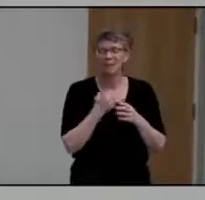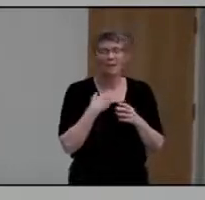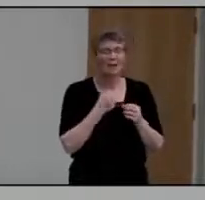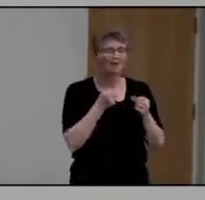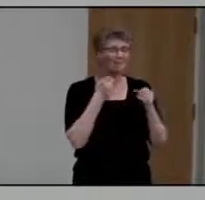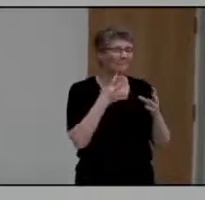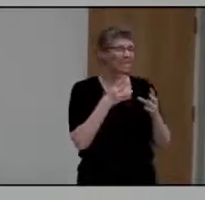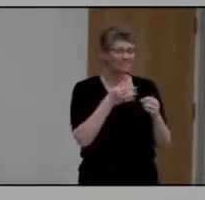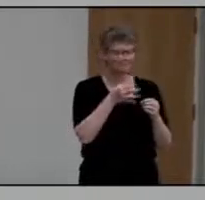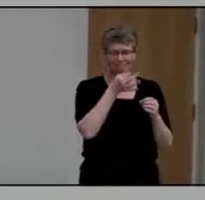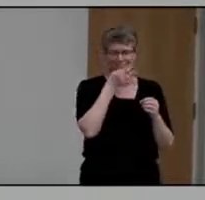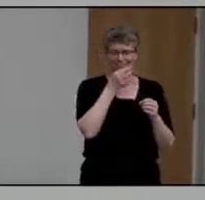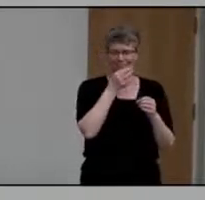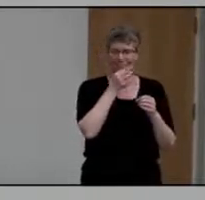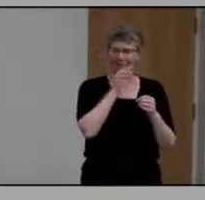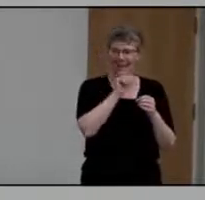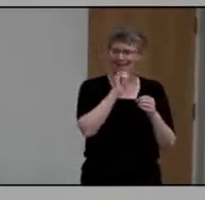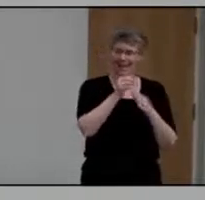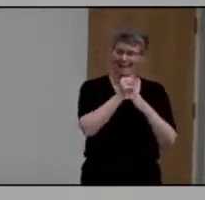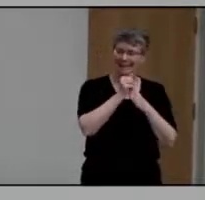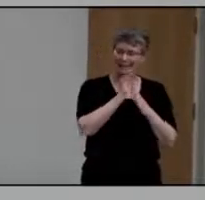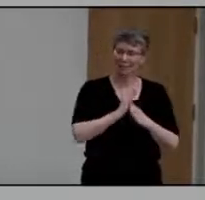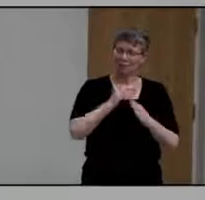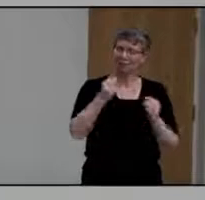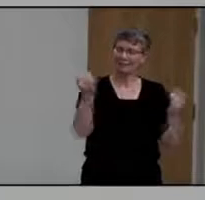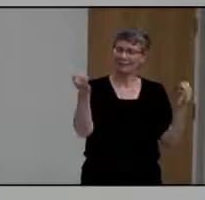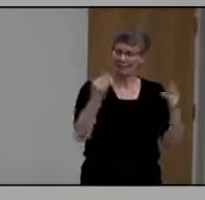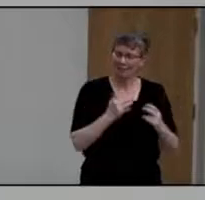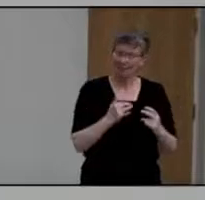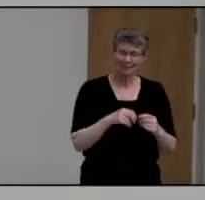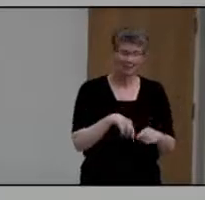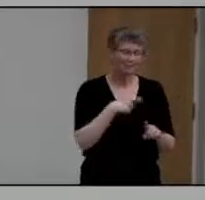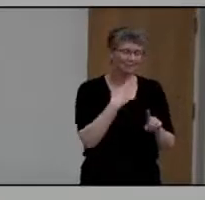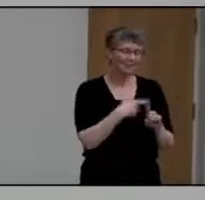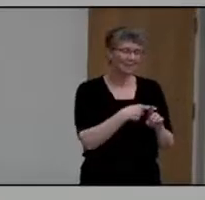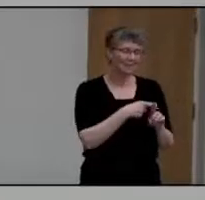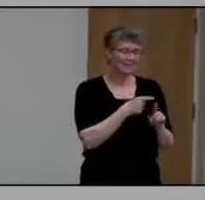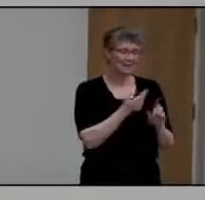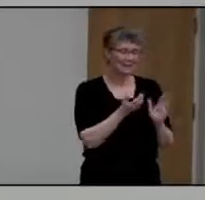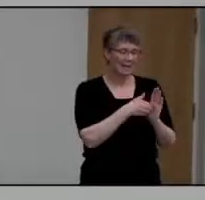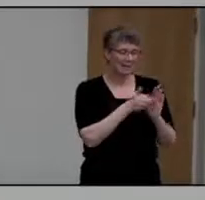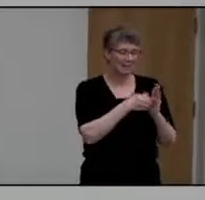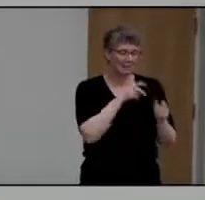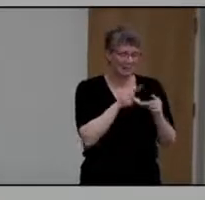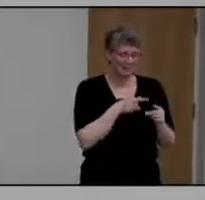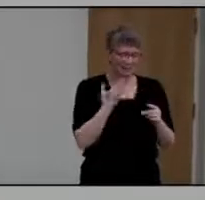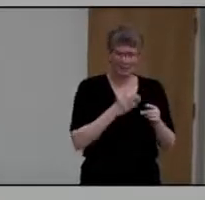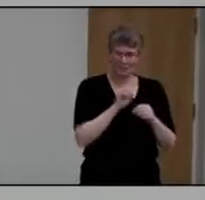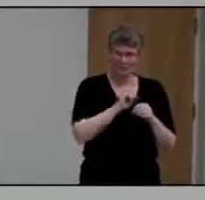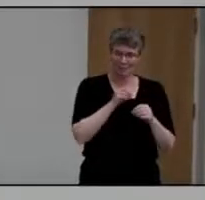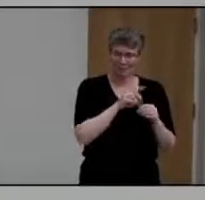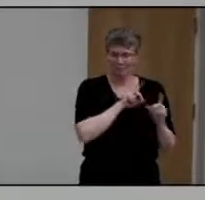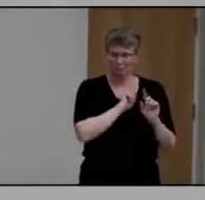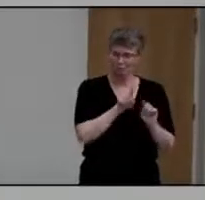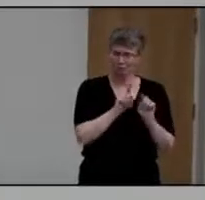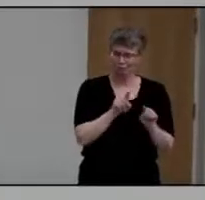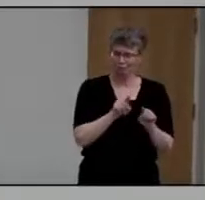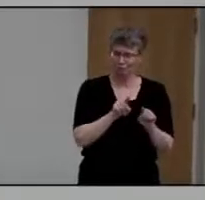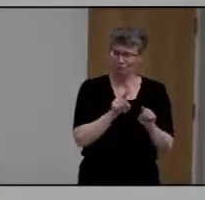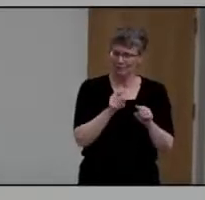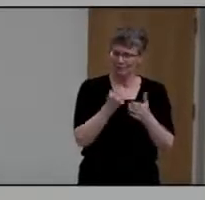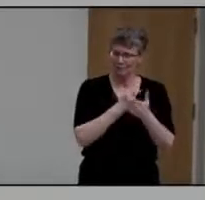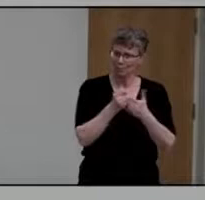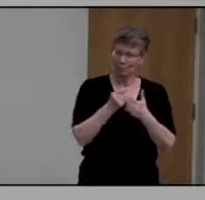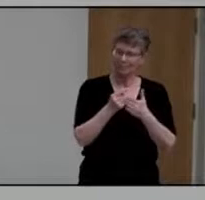around the world to take part. We have thousands of people in the city taking part in this, and it's going to be an incredible opportunity to